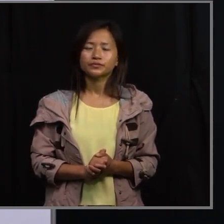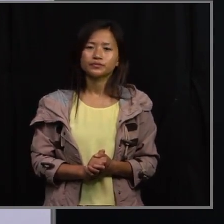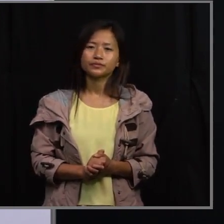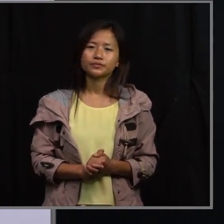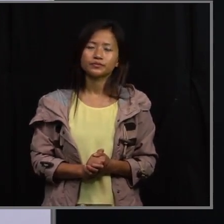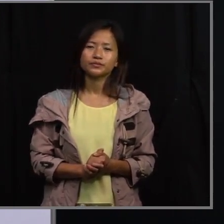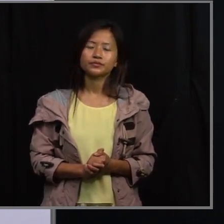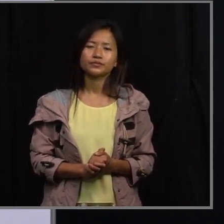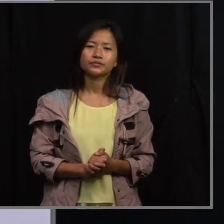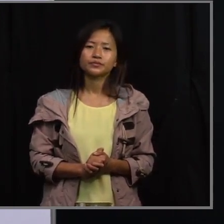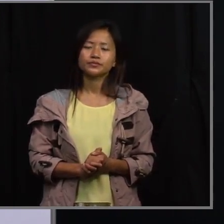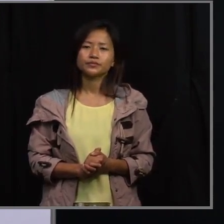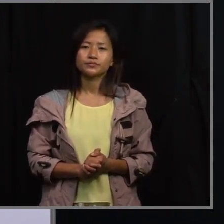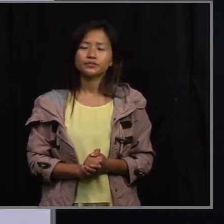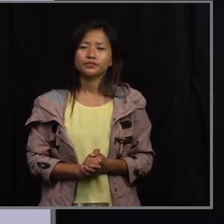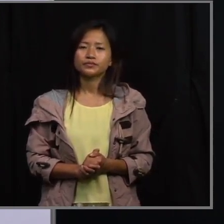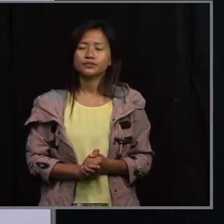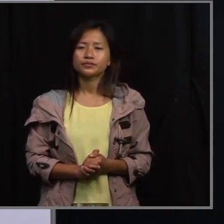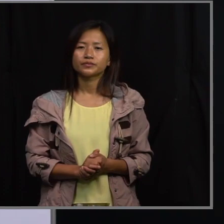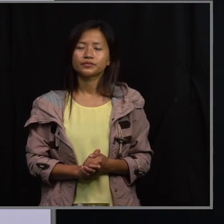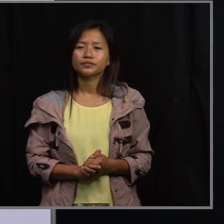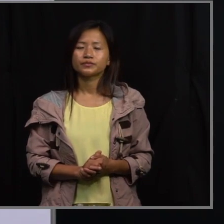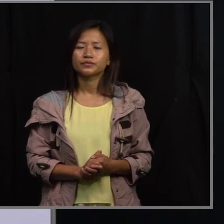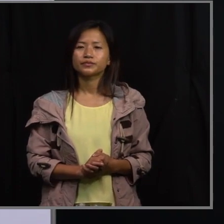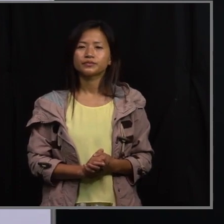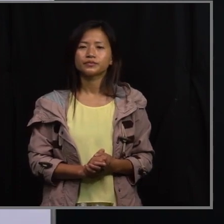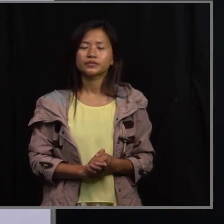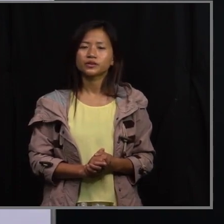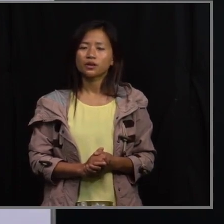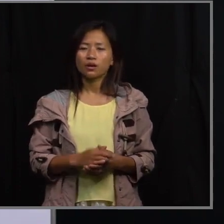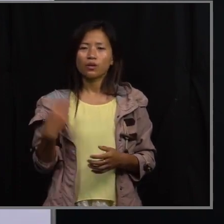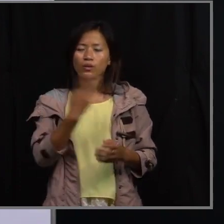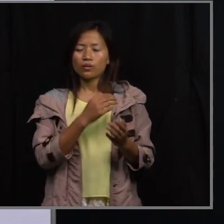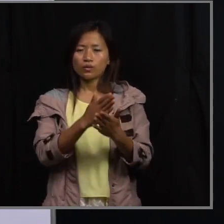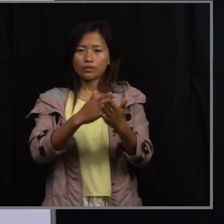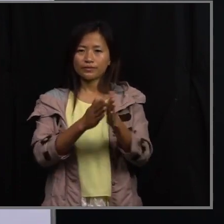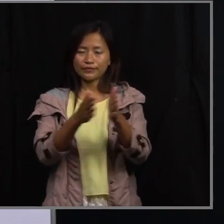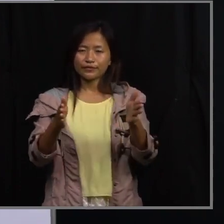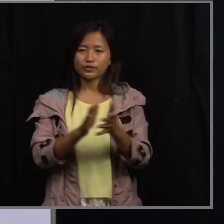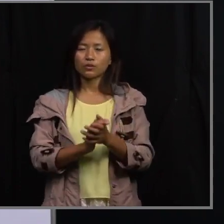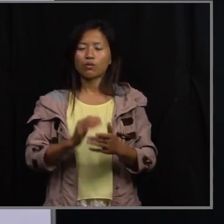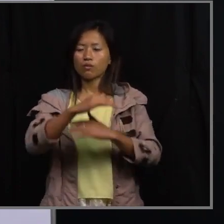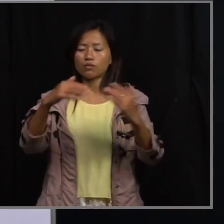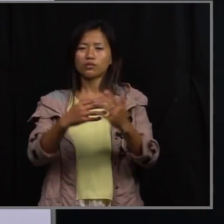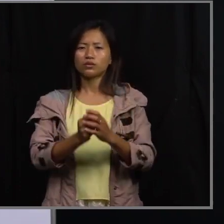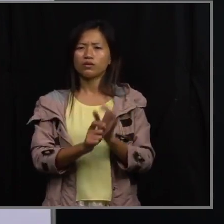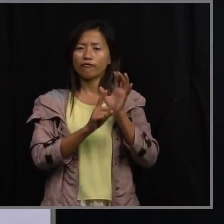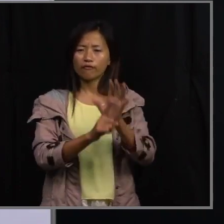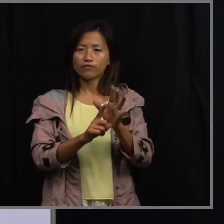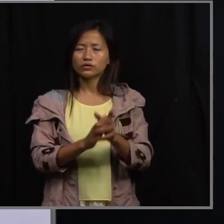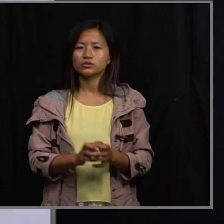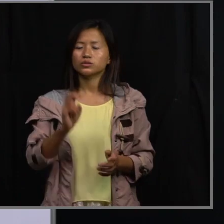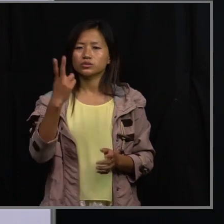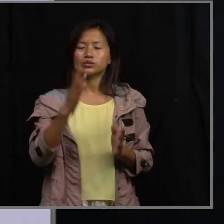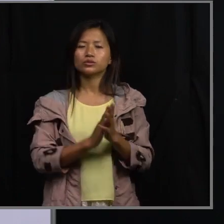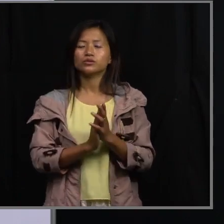may change the position of the object. Okay, now, so we can divide the whole force, okay, into two categories.